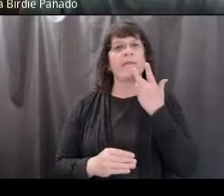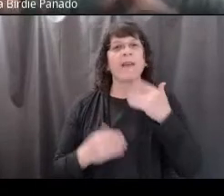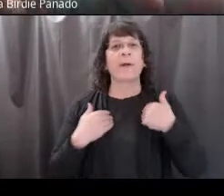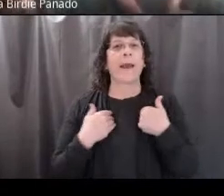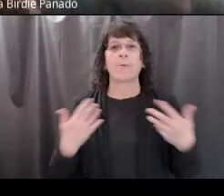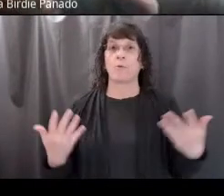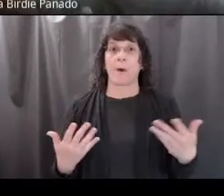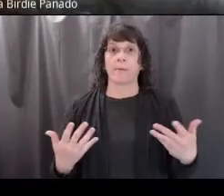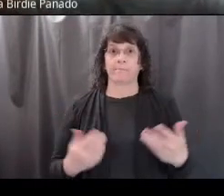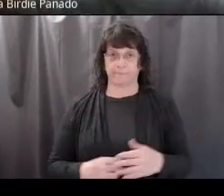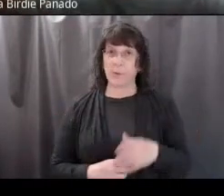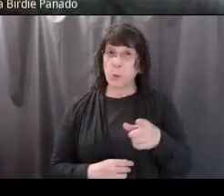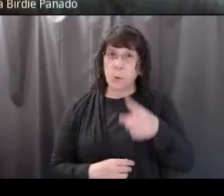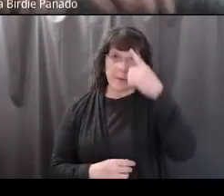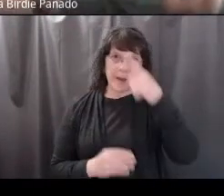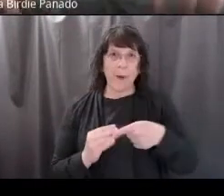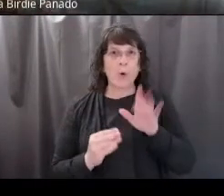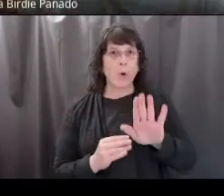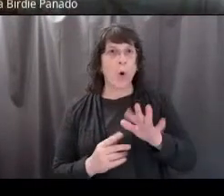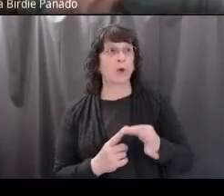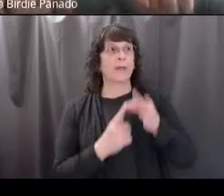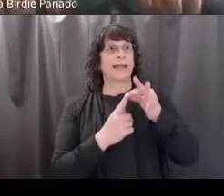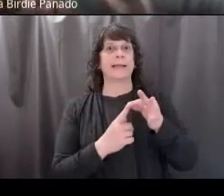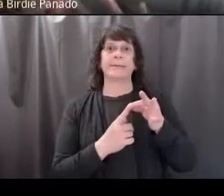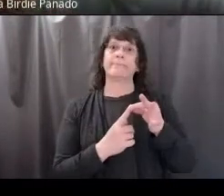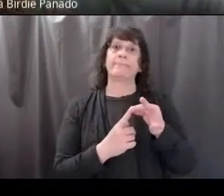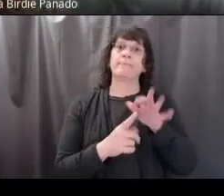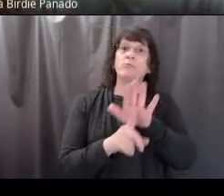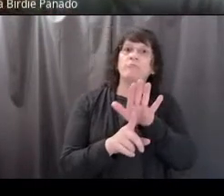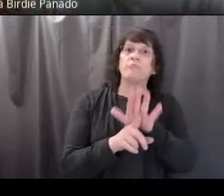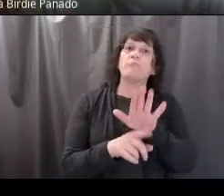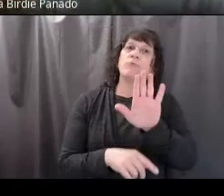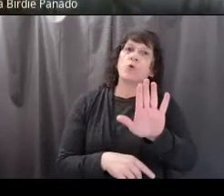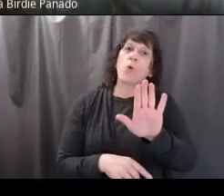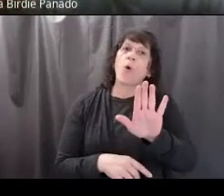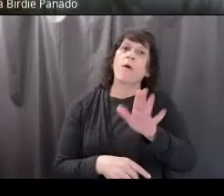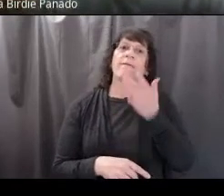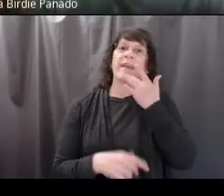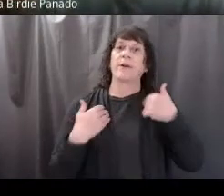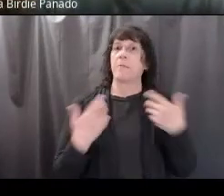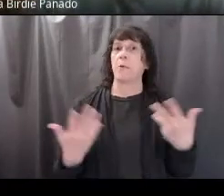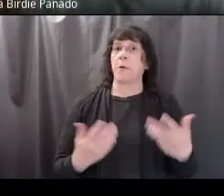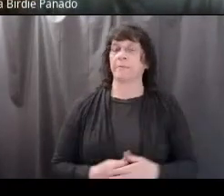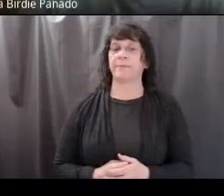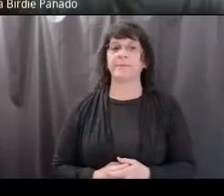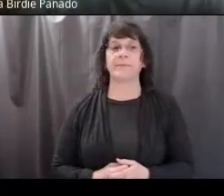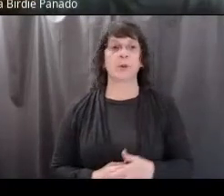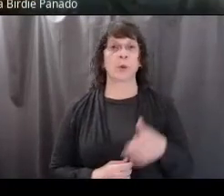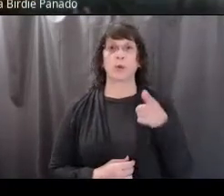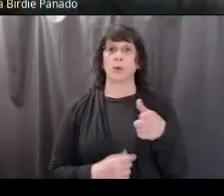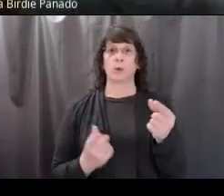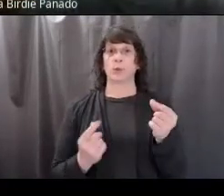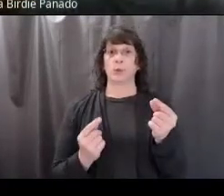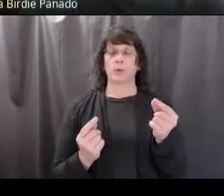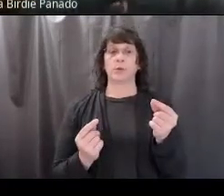I want you to think about what your unique and own favorite animal is. So what you are going to